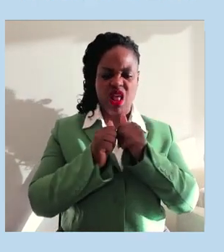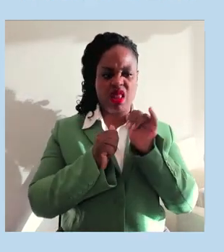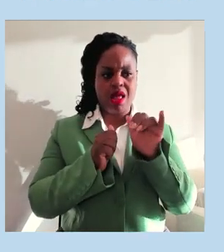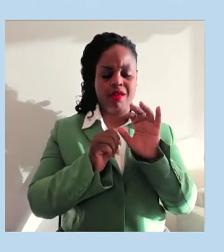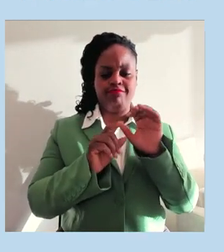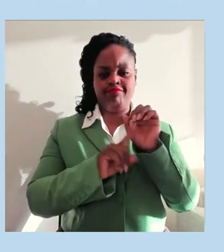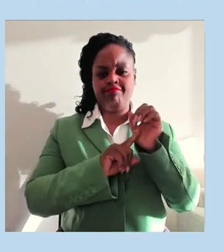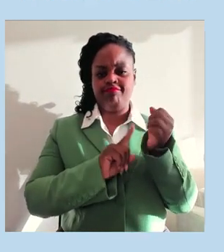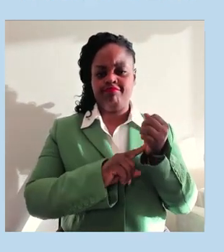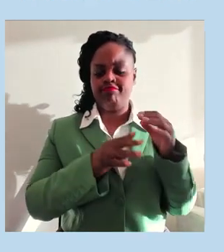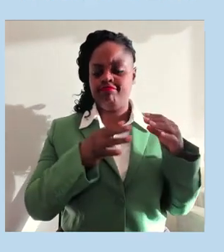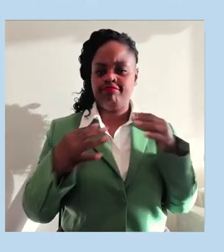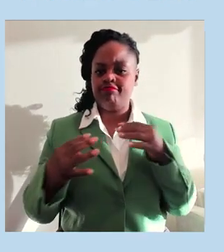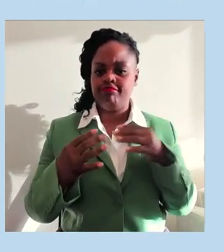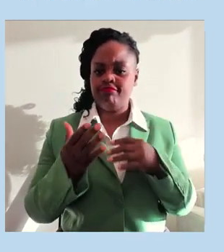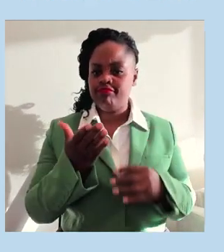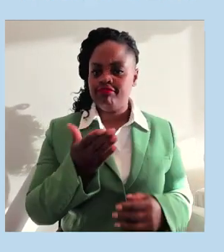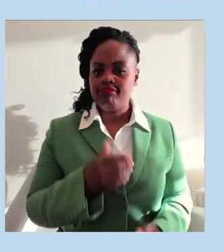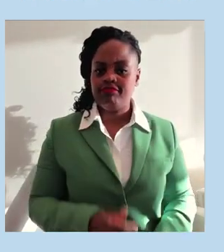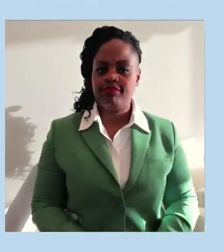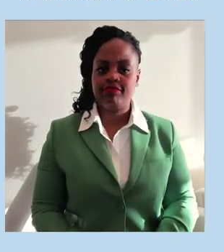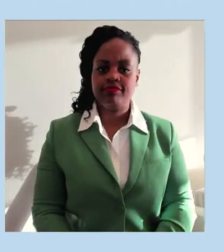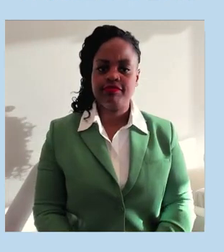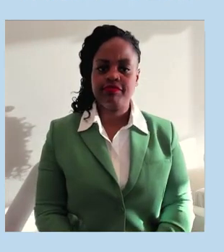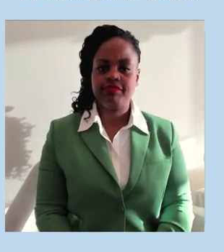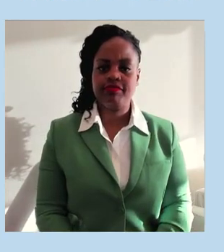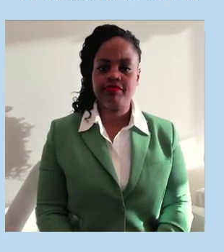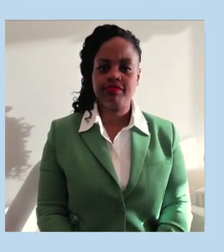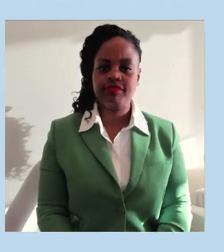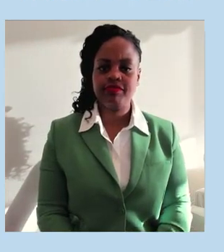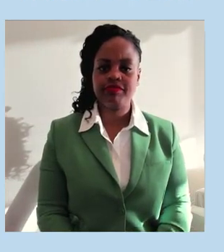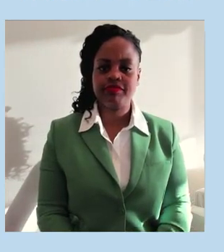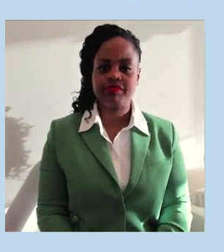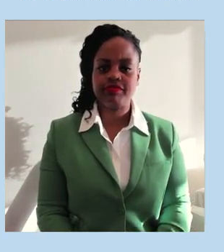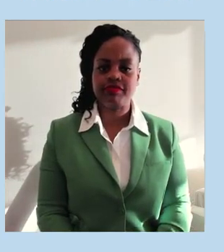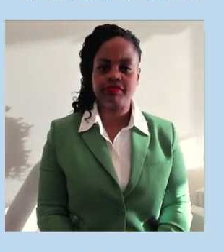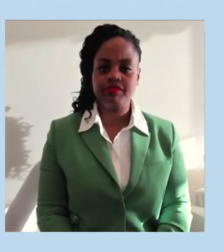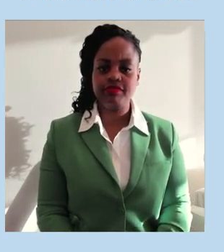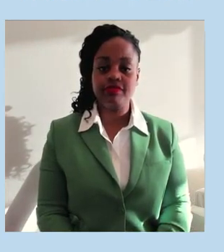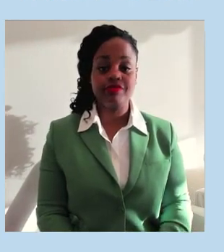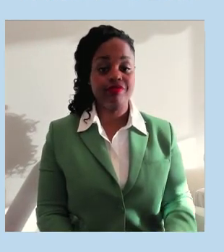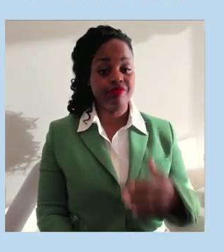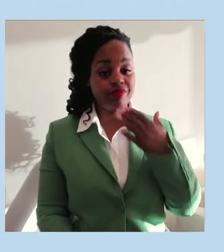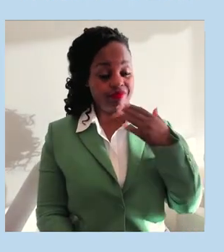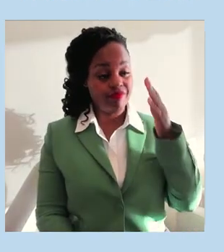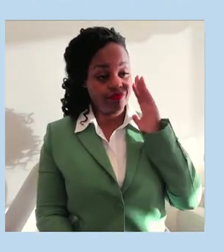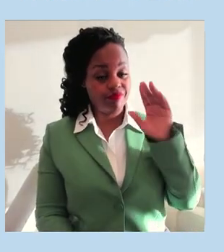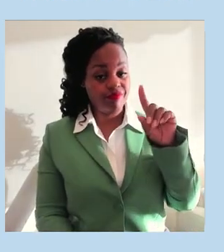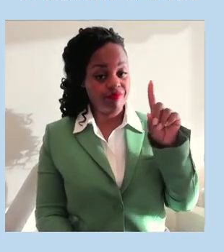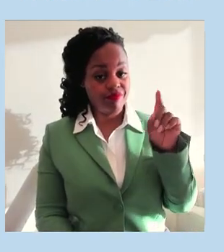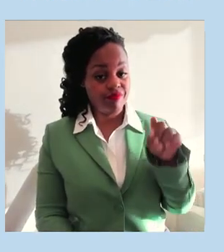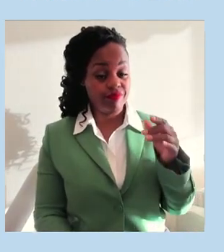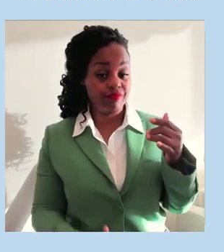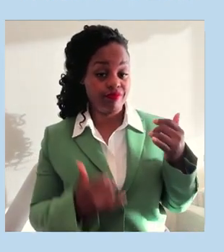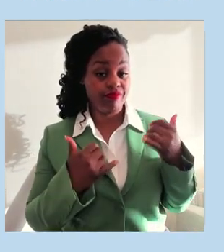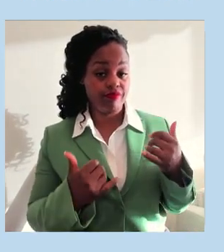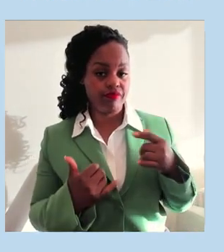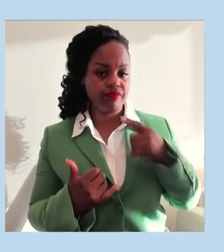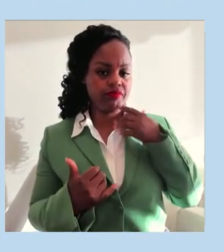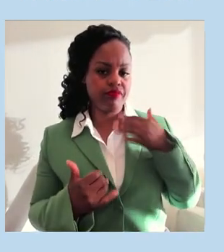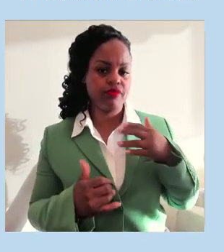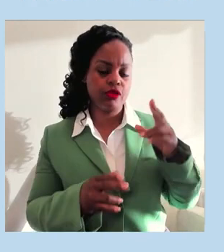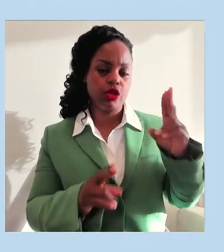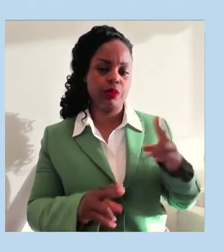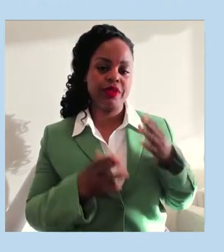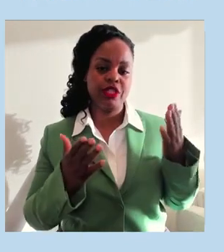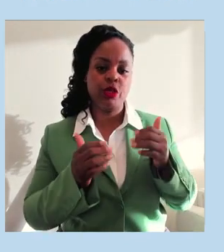And it's a thank you very much for your questions. Today, I am honored to be here with my fellow women leading our global